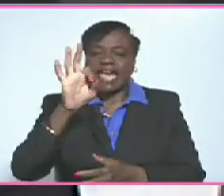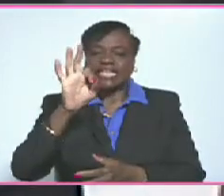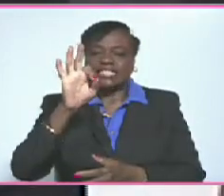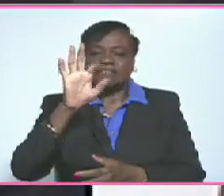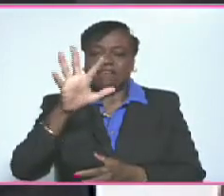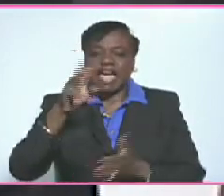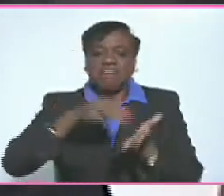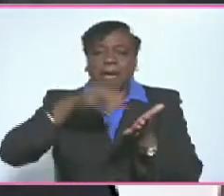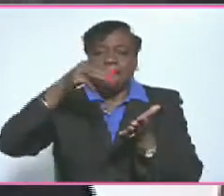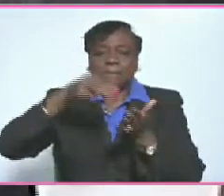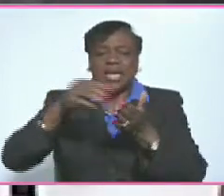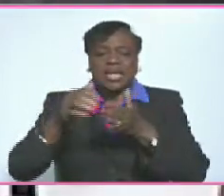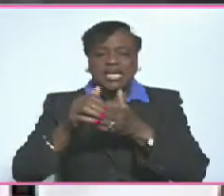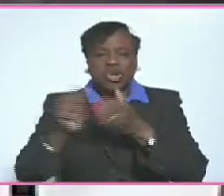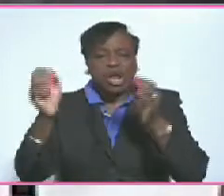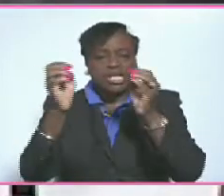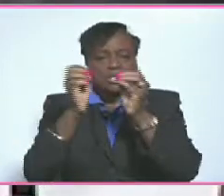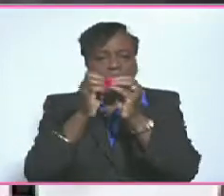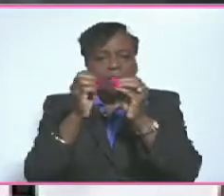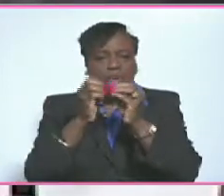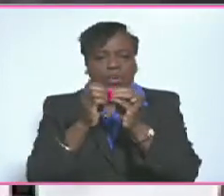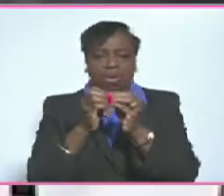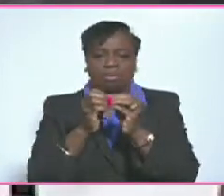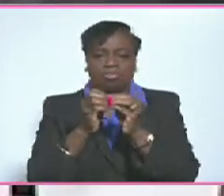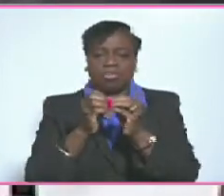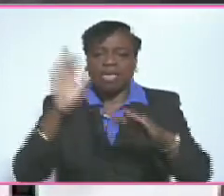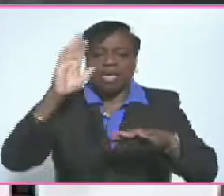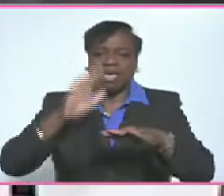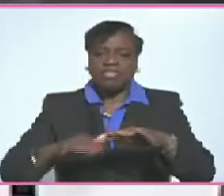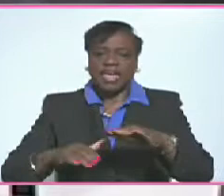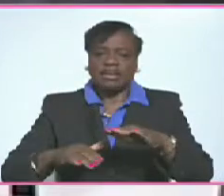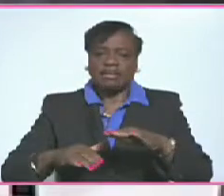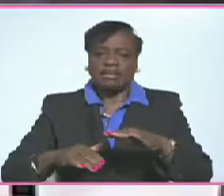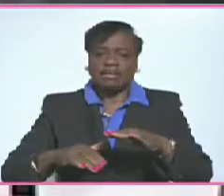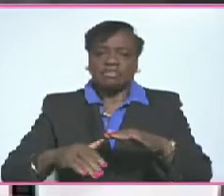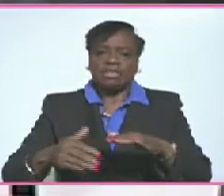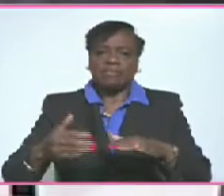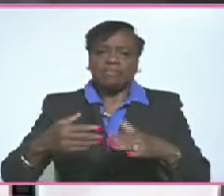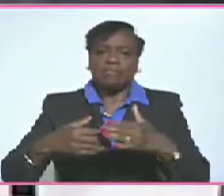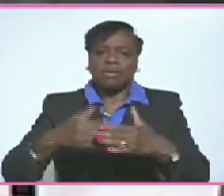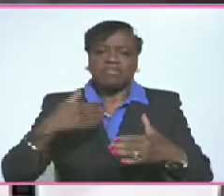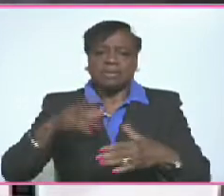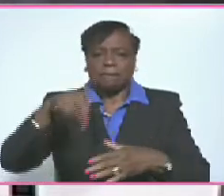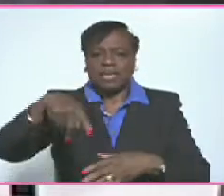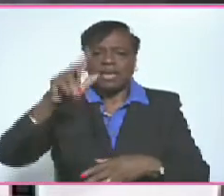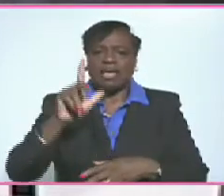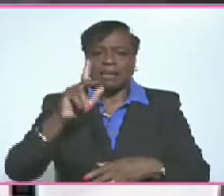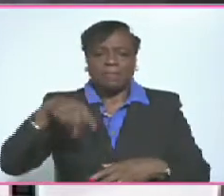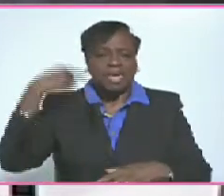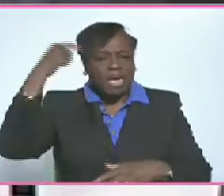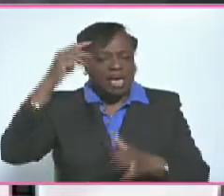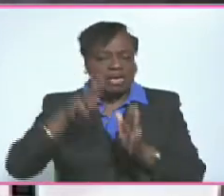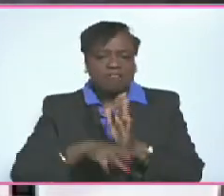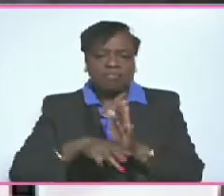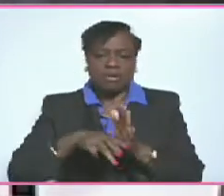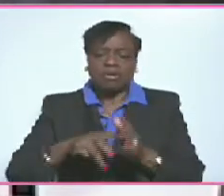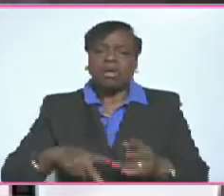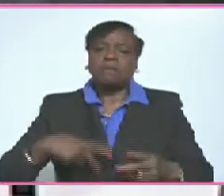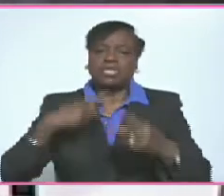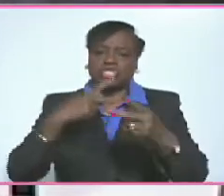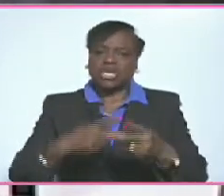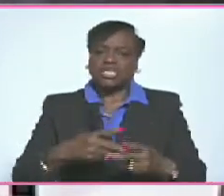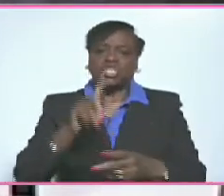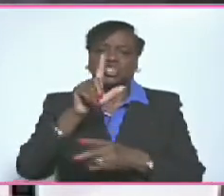$595 million more than the previous PLP government projected in their